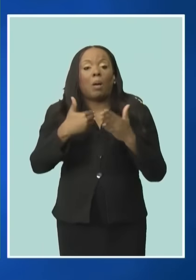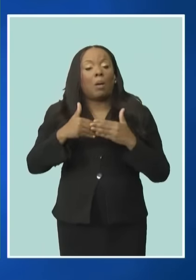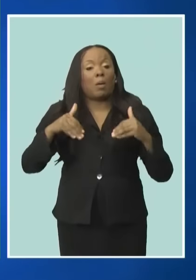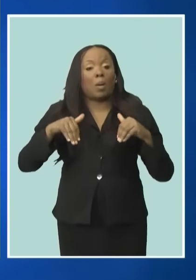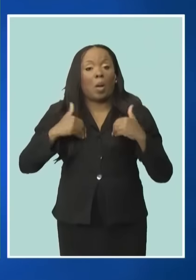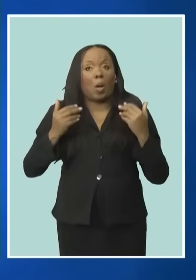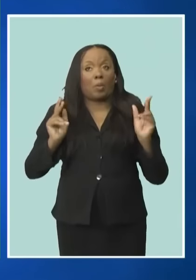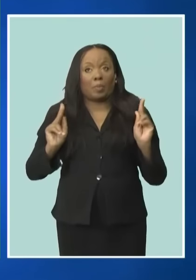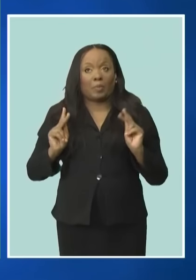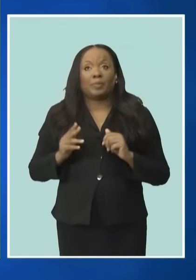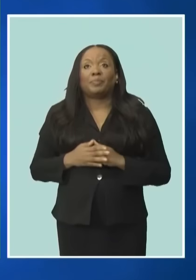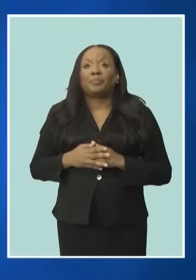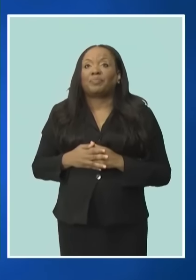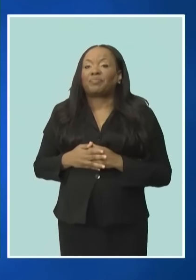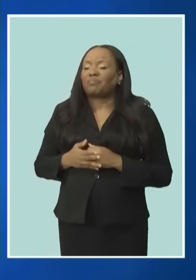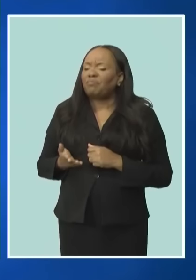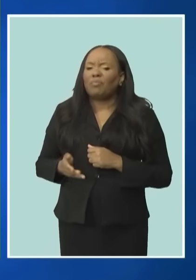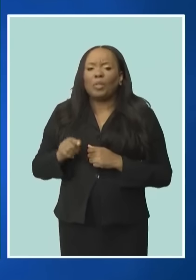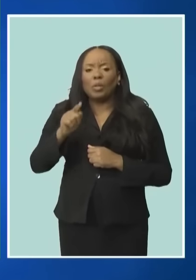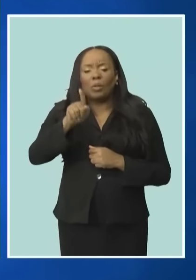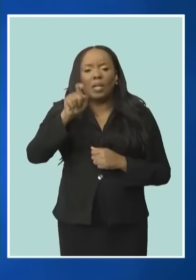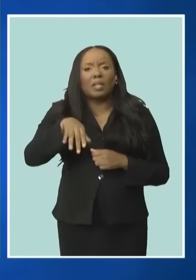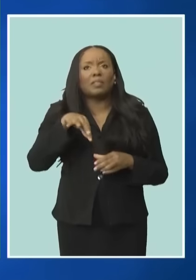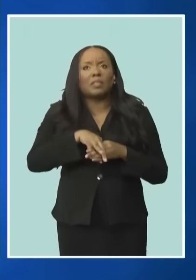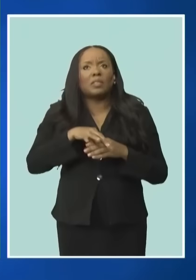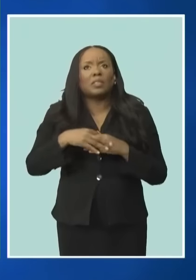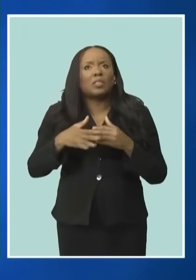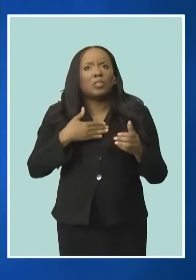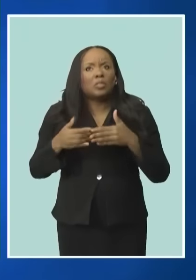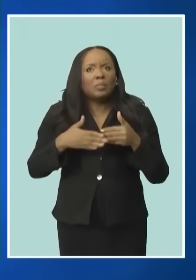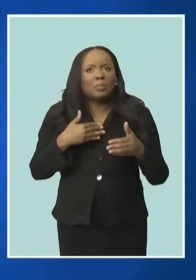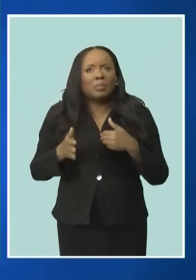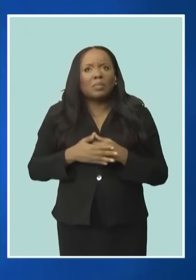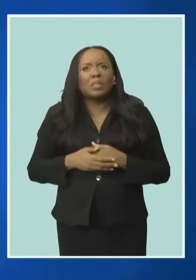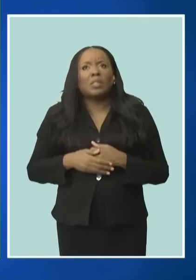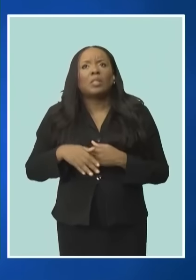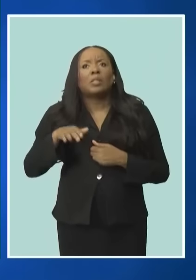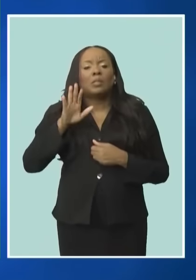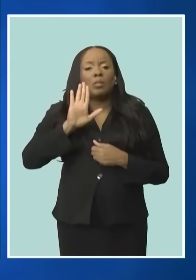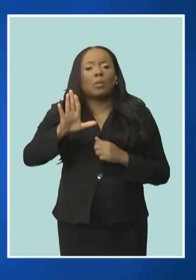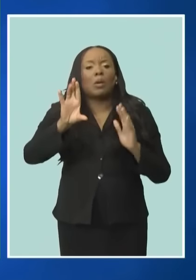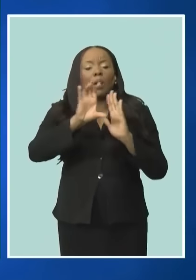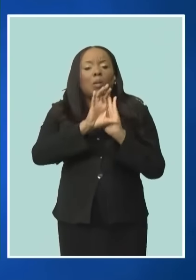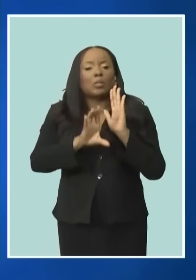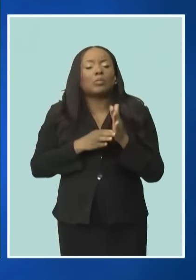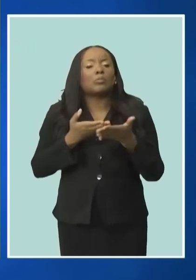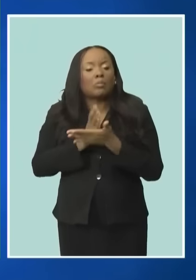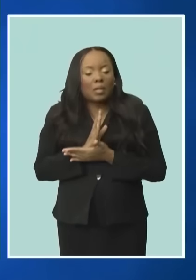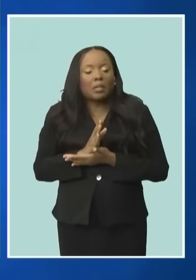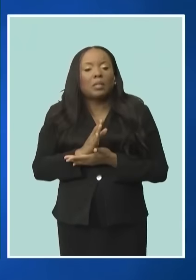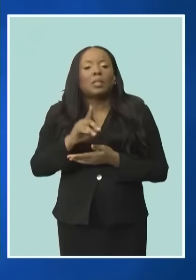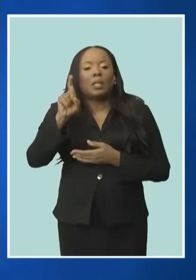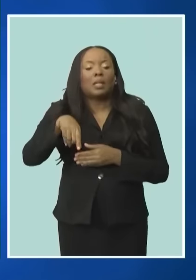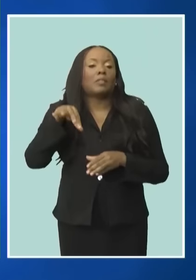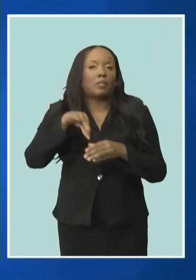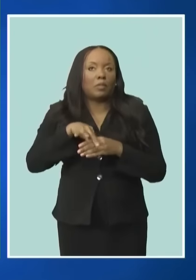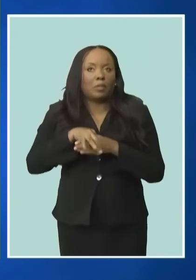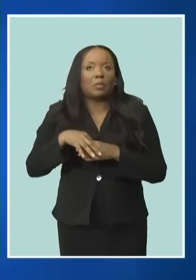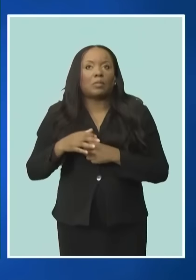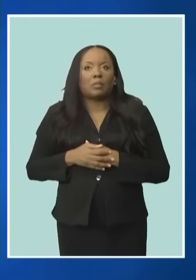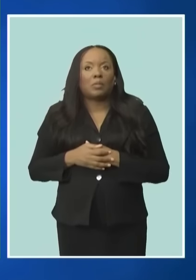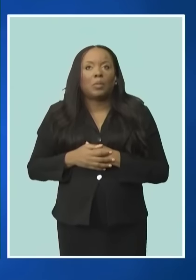Barbados. Of course, you got to do it. So my one about tell your constitutional right is to do what you got to do. And know who you're